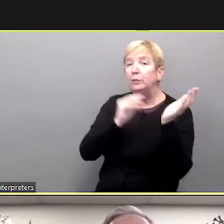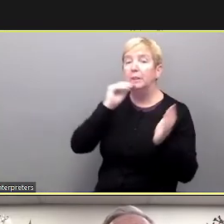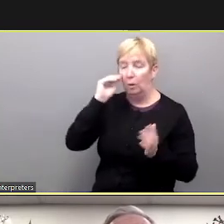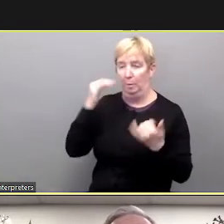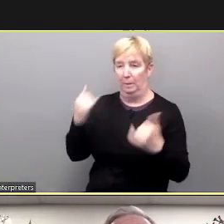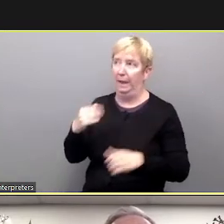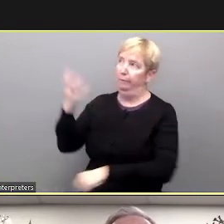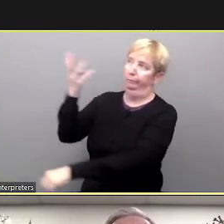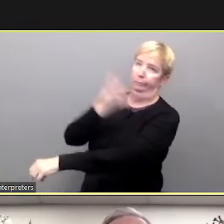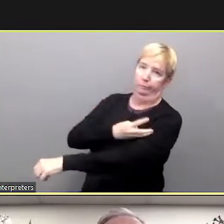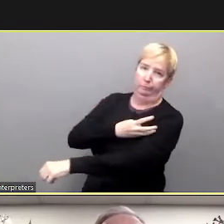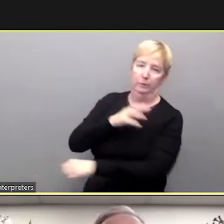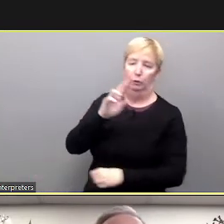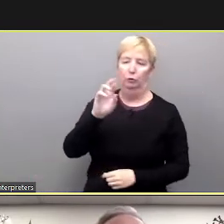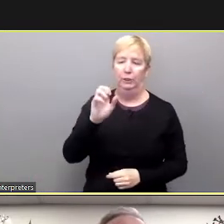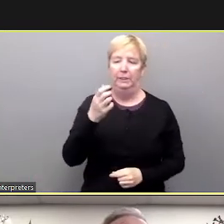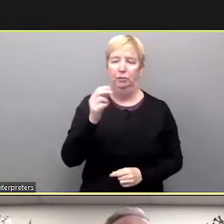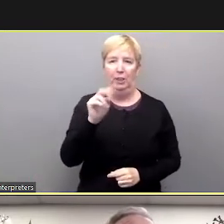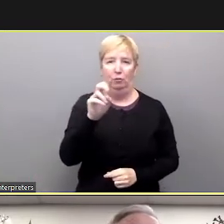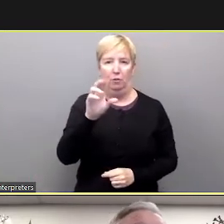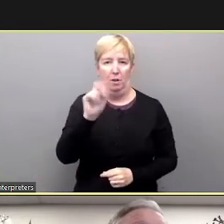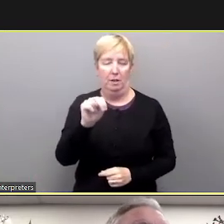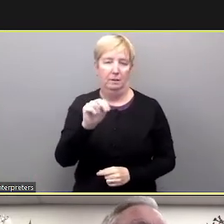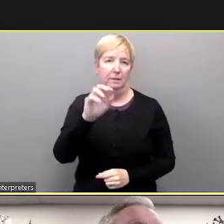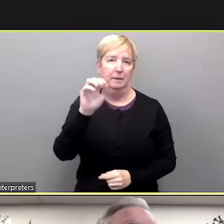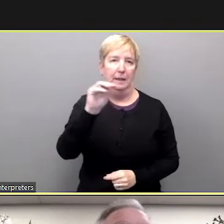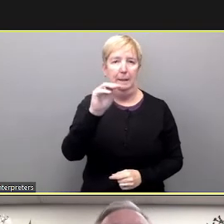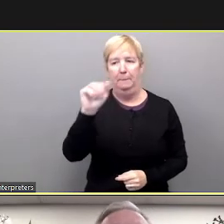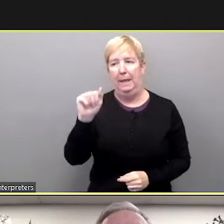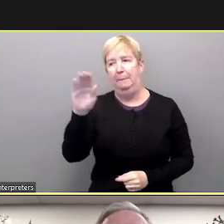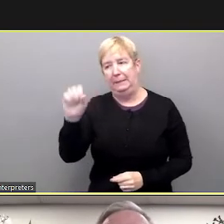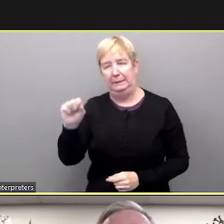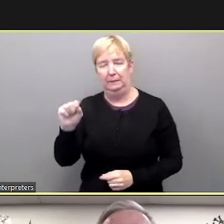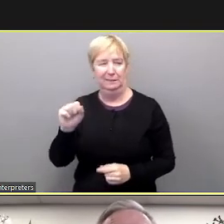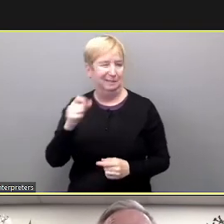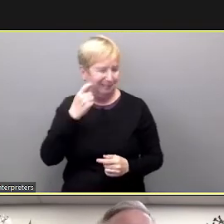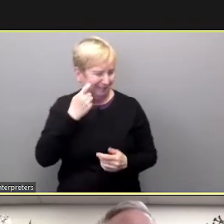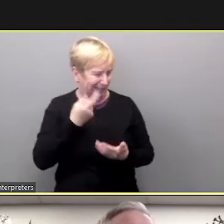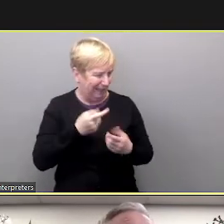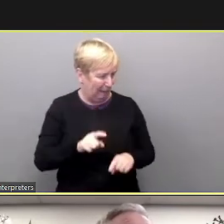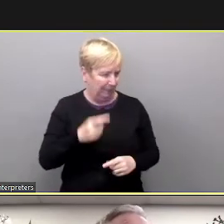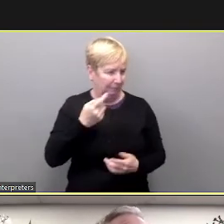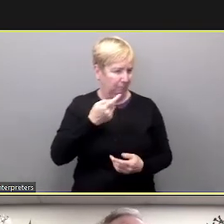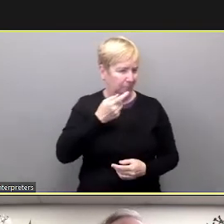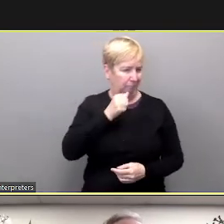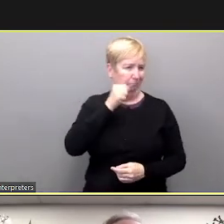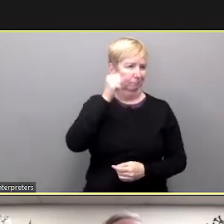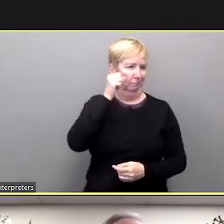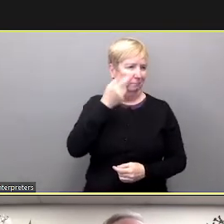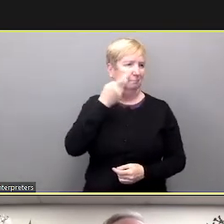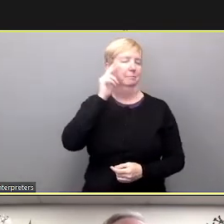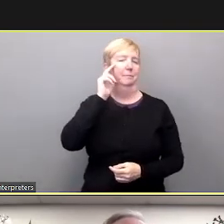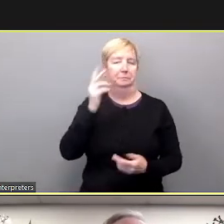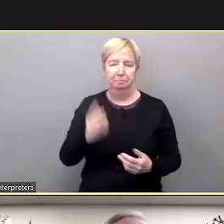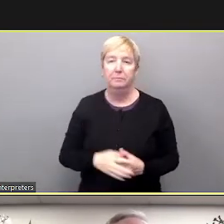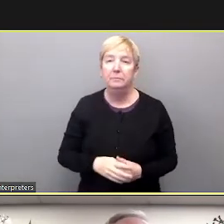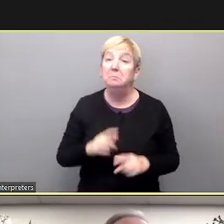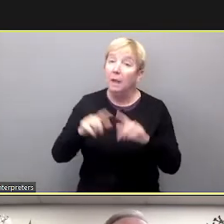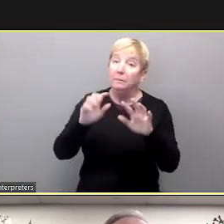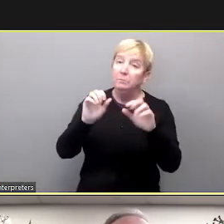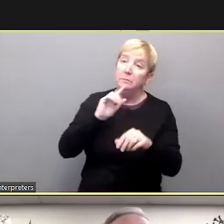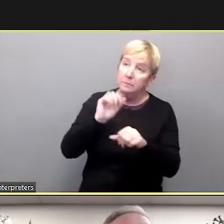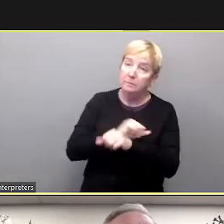I think it was yesterday. It was actually earlier this week. I've lost track of which day it was, but I think it was yesterday. Next slide. And